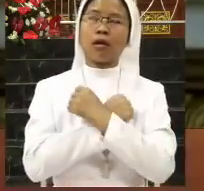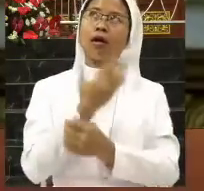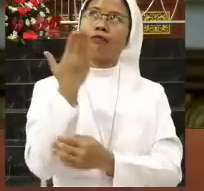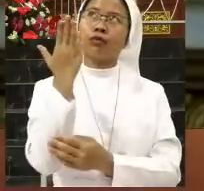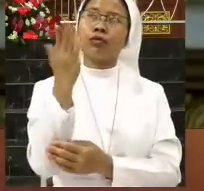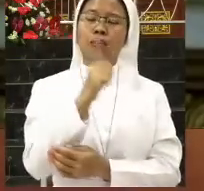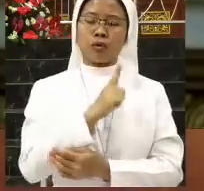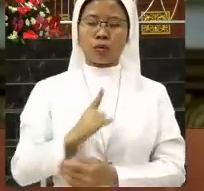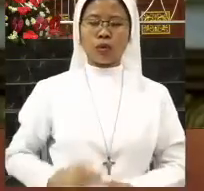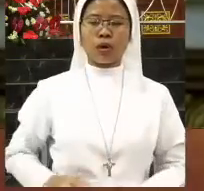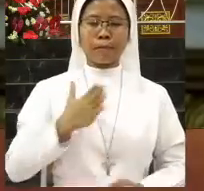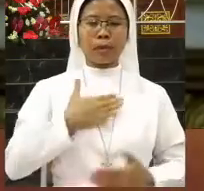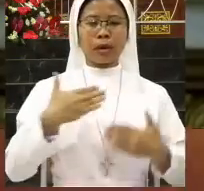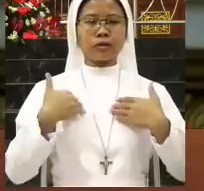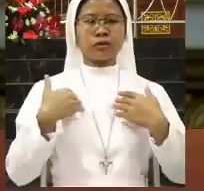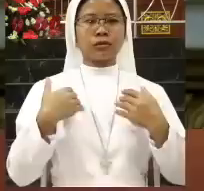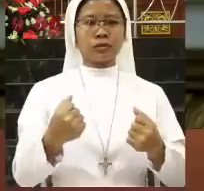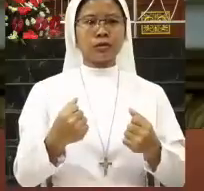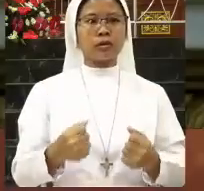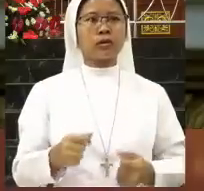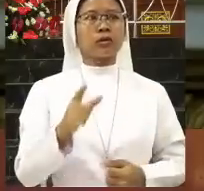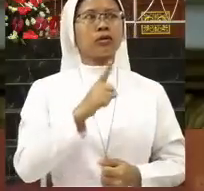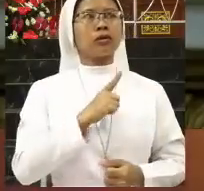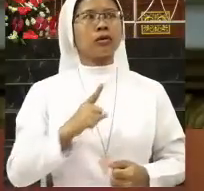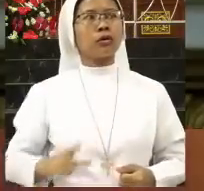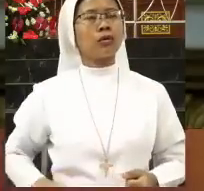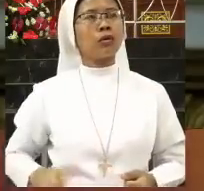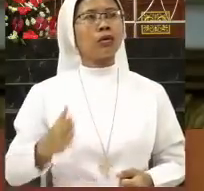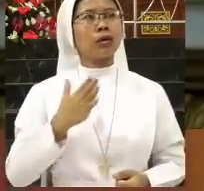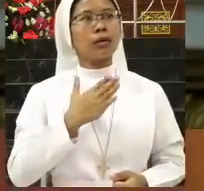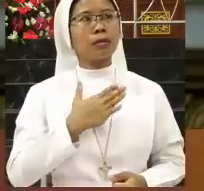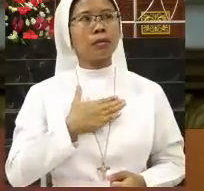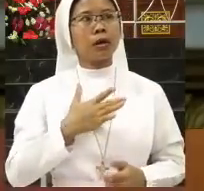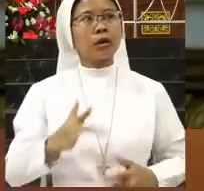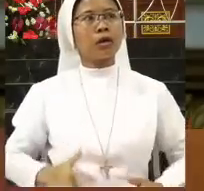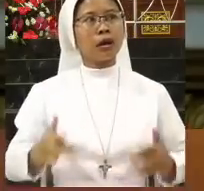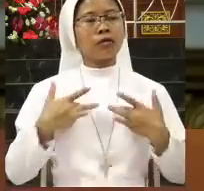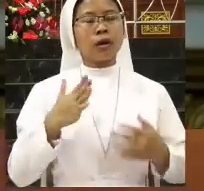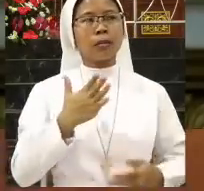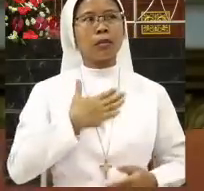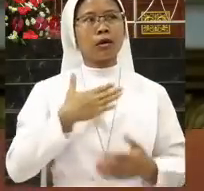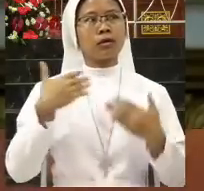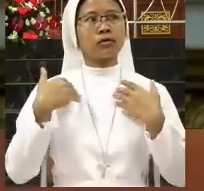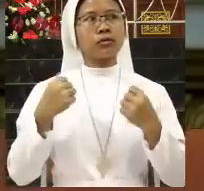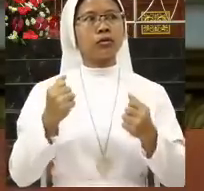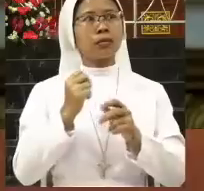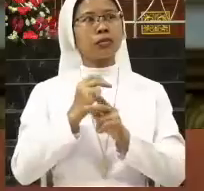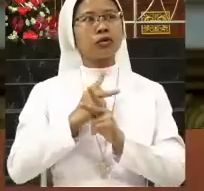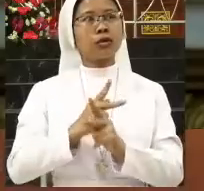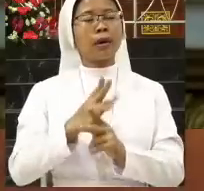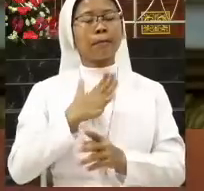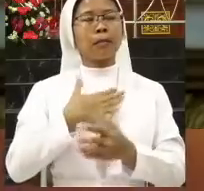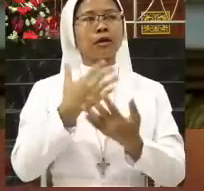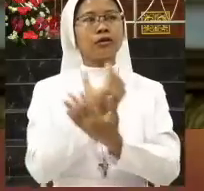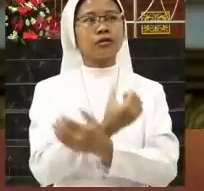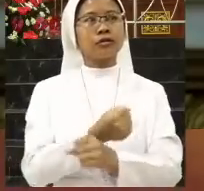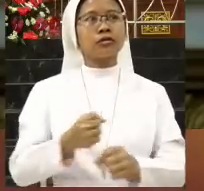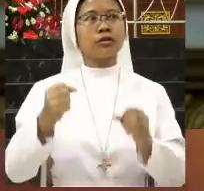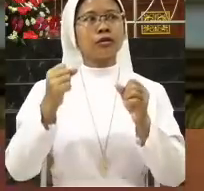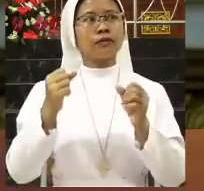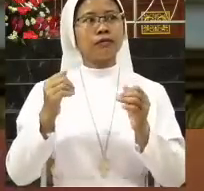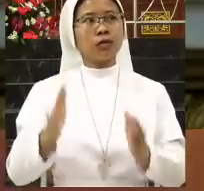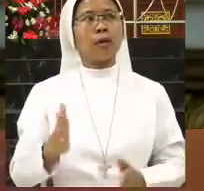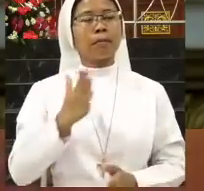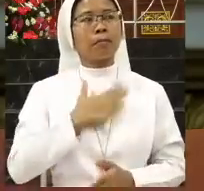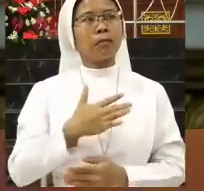my strength. Lord, my rock, my fortress, my deliverer, my